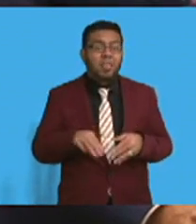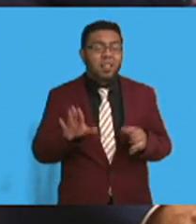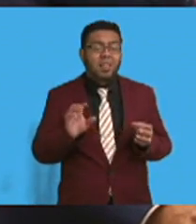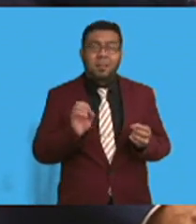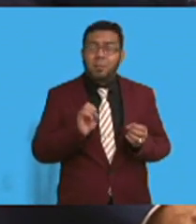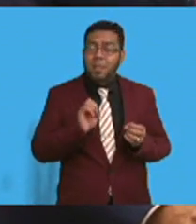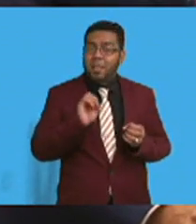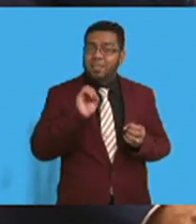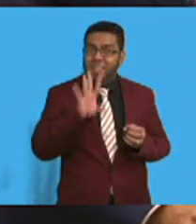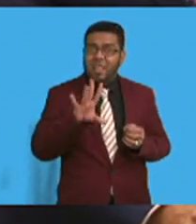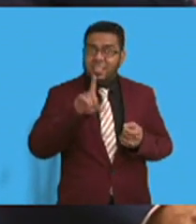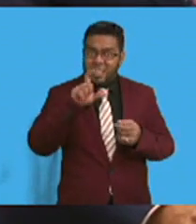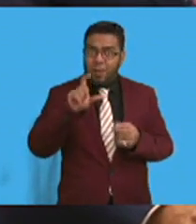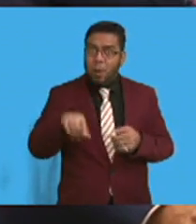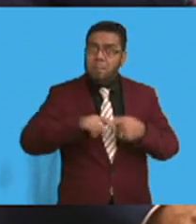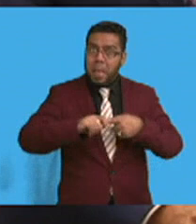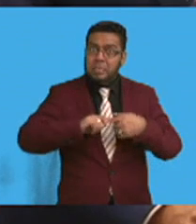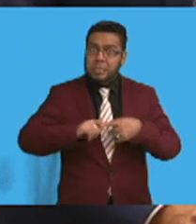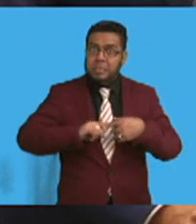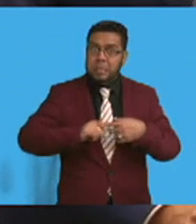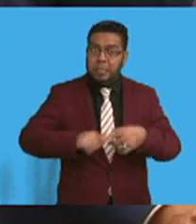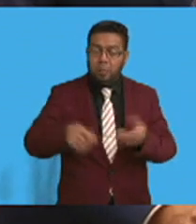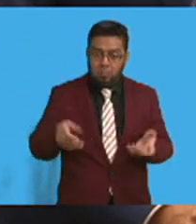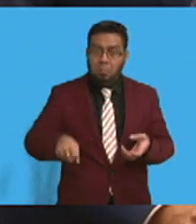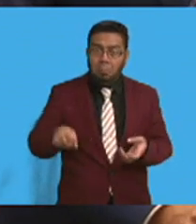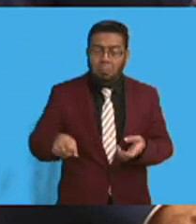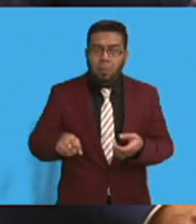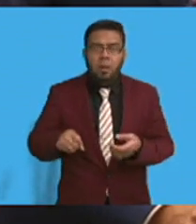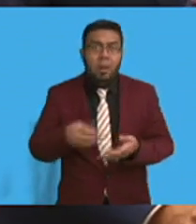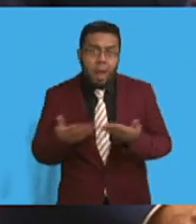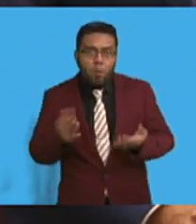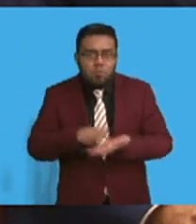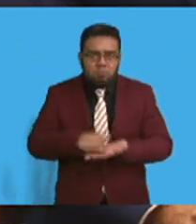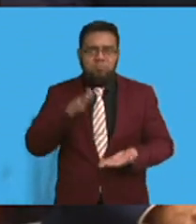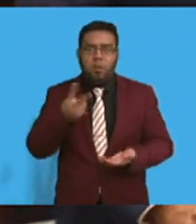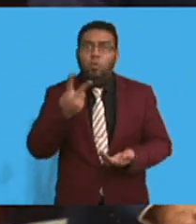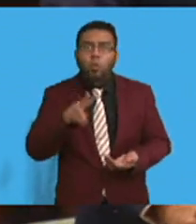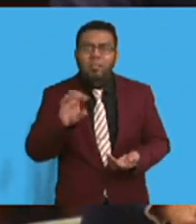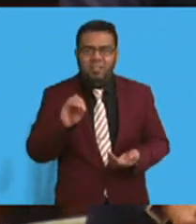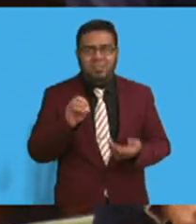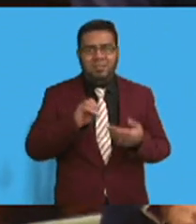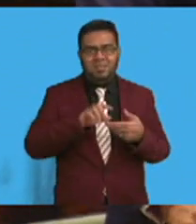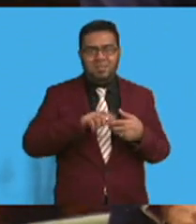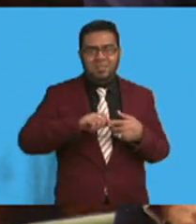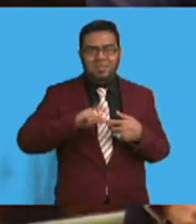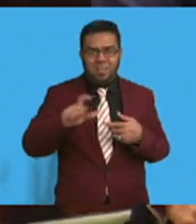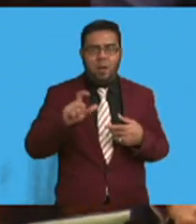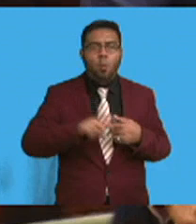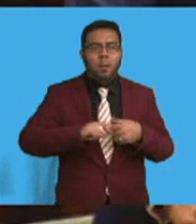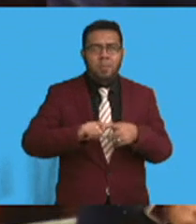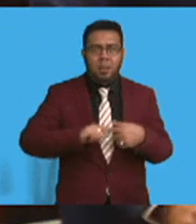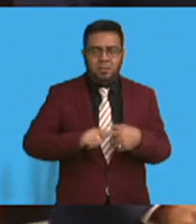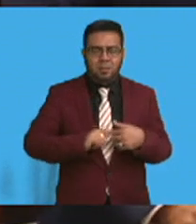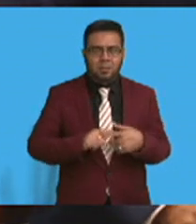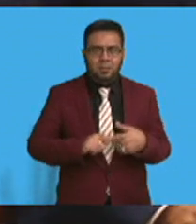towards a complete ban of single-use plastic bags in Fiji by 2020. This will give everybody 2 years to phase out from uses of